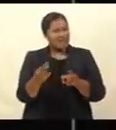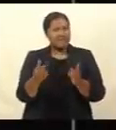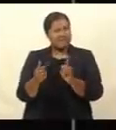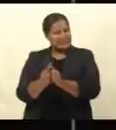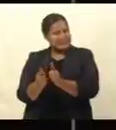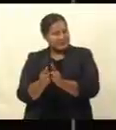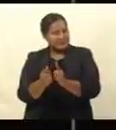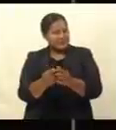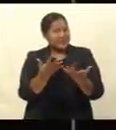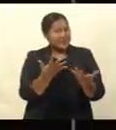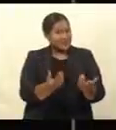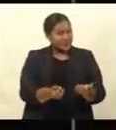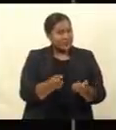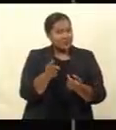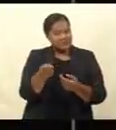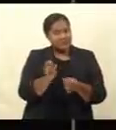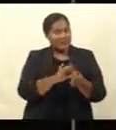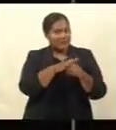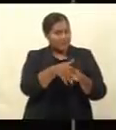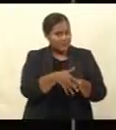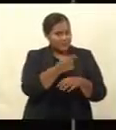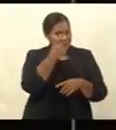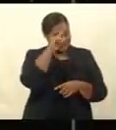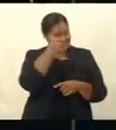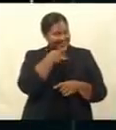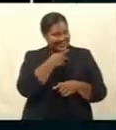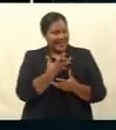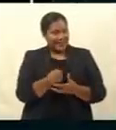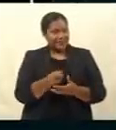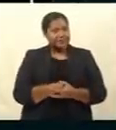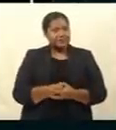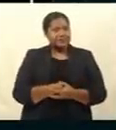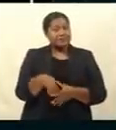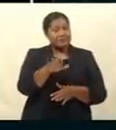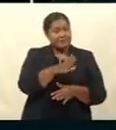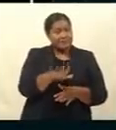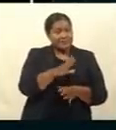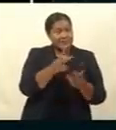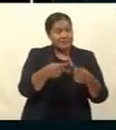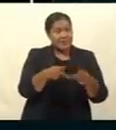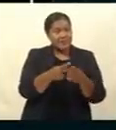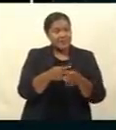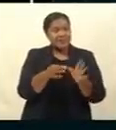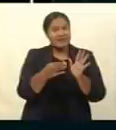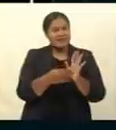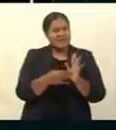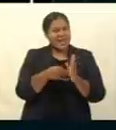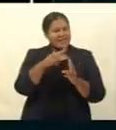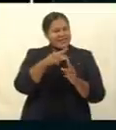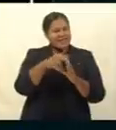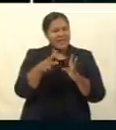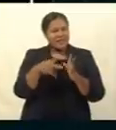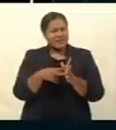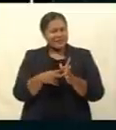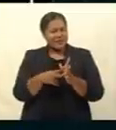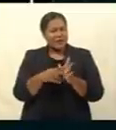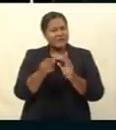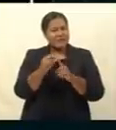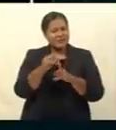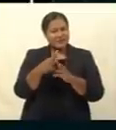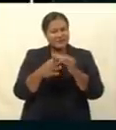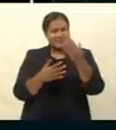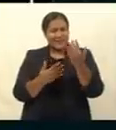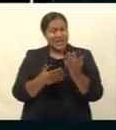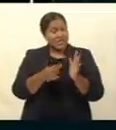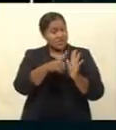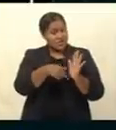close contact with the case at these venues. The areas of interest are Max Value, Vinod Patel, and